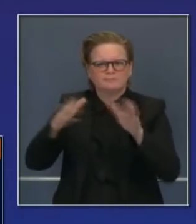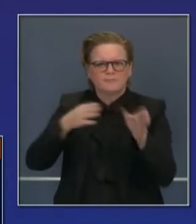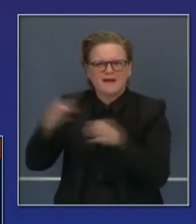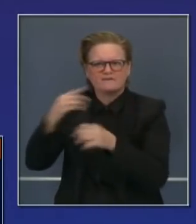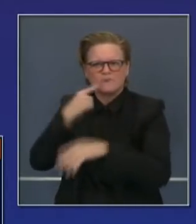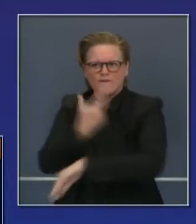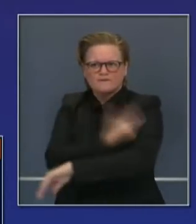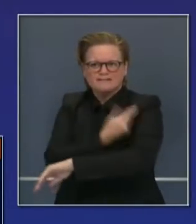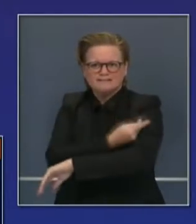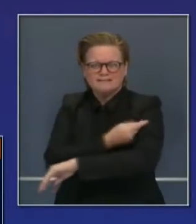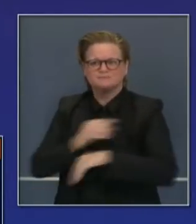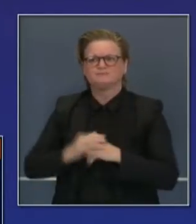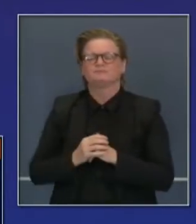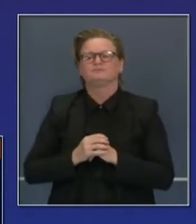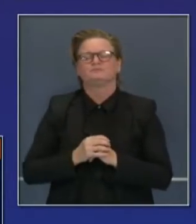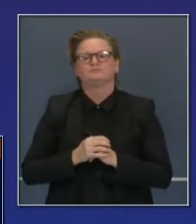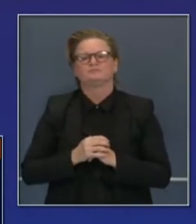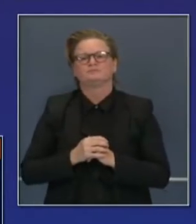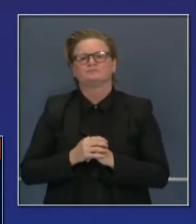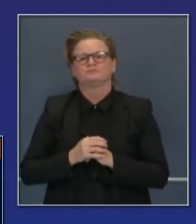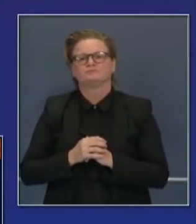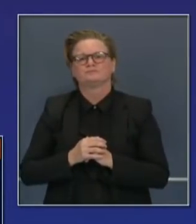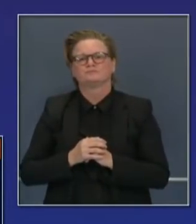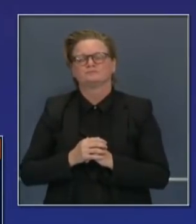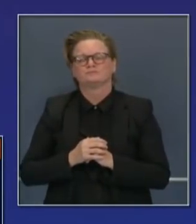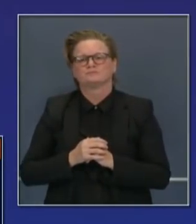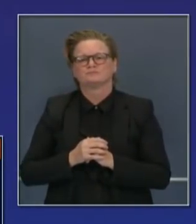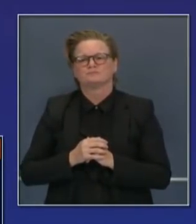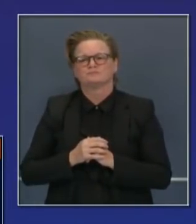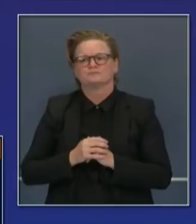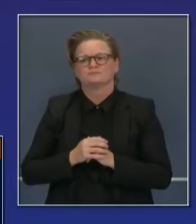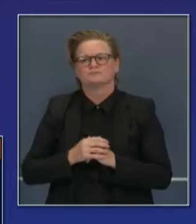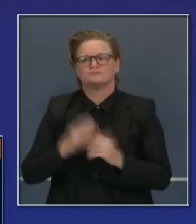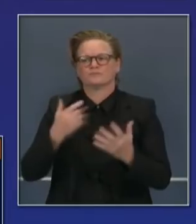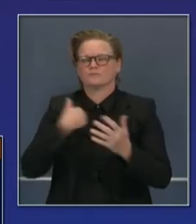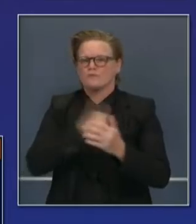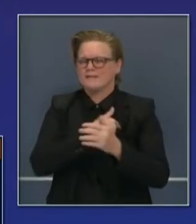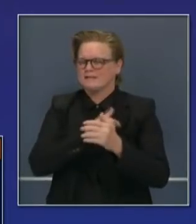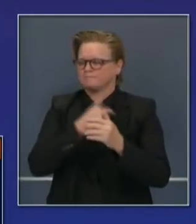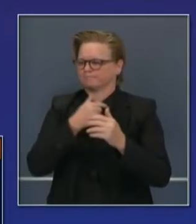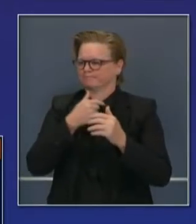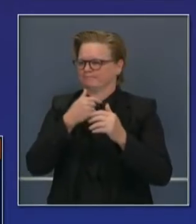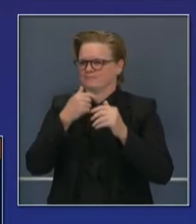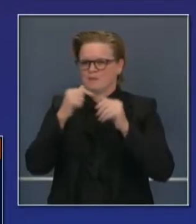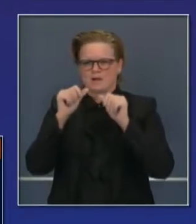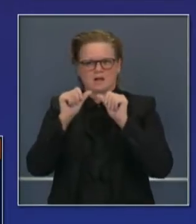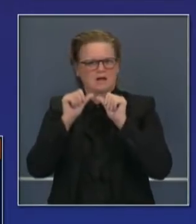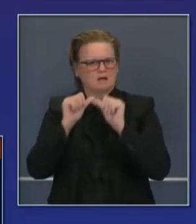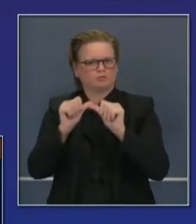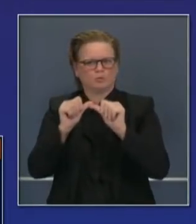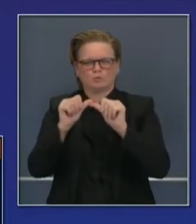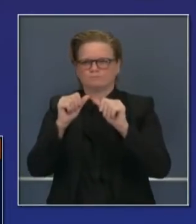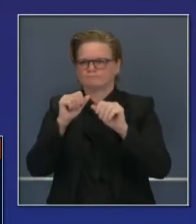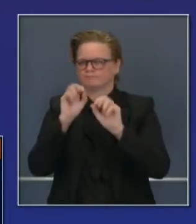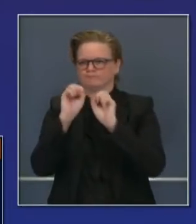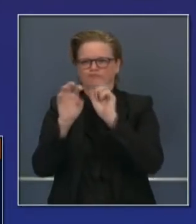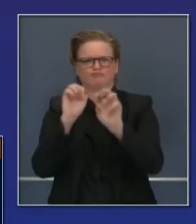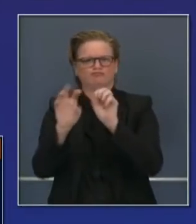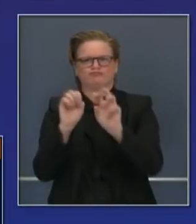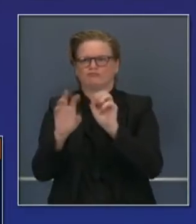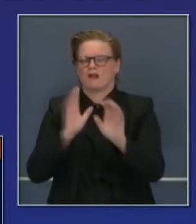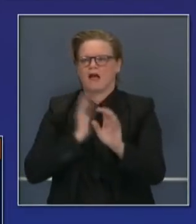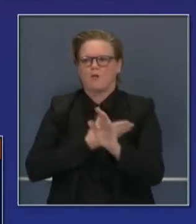you, we will, as we put these plans out, be providing information in detail,